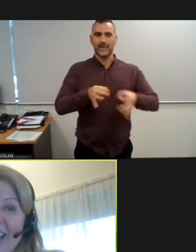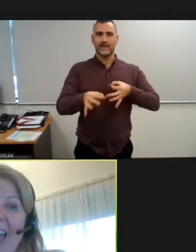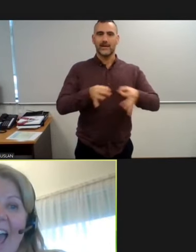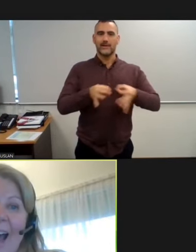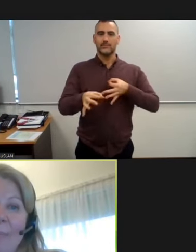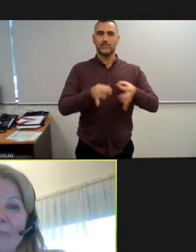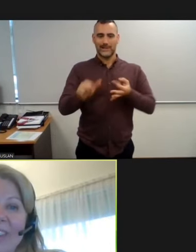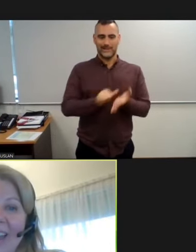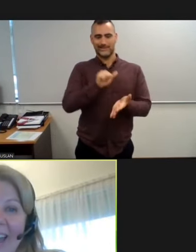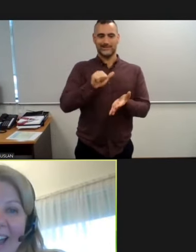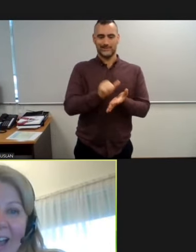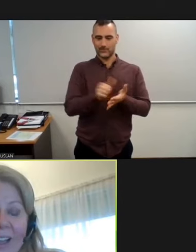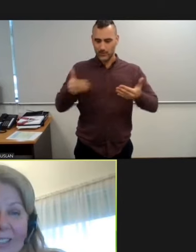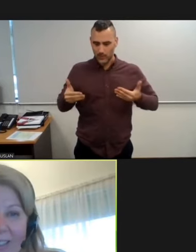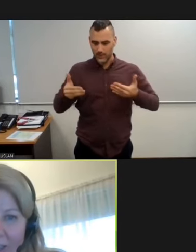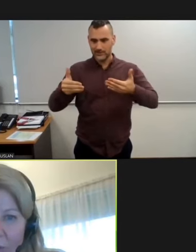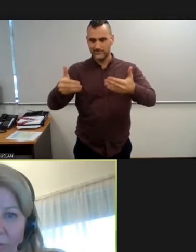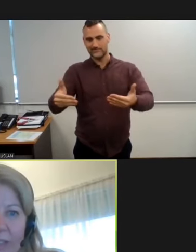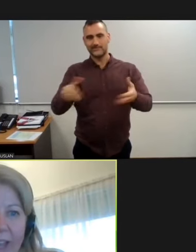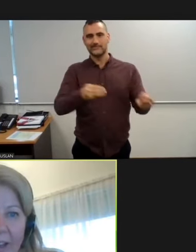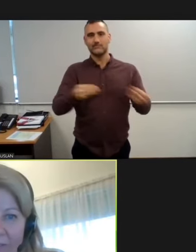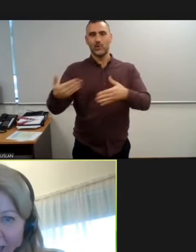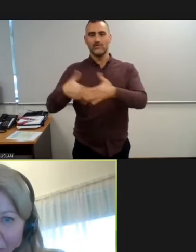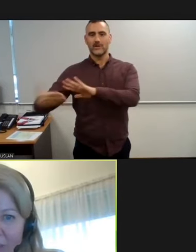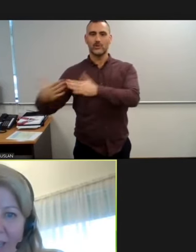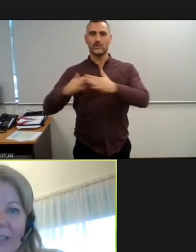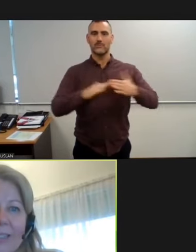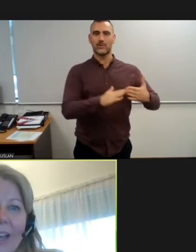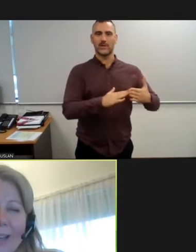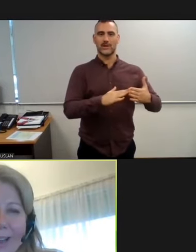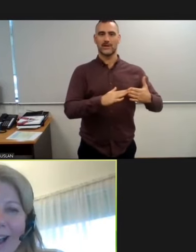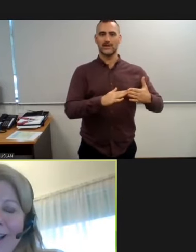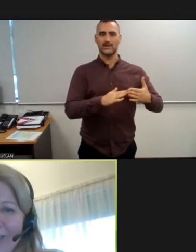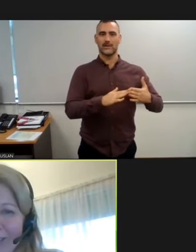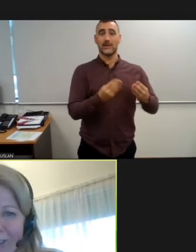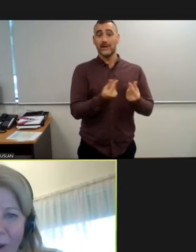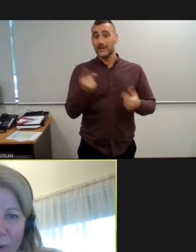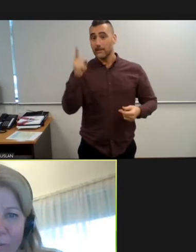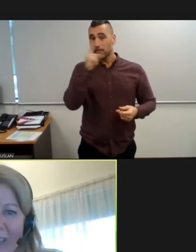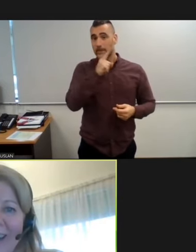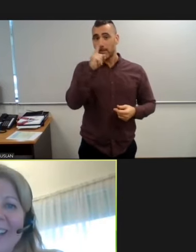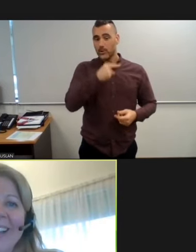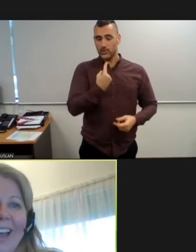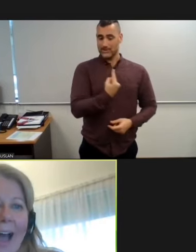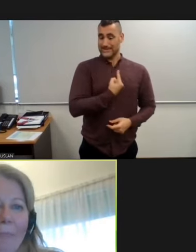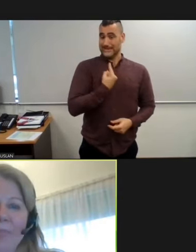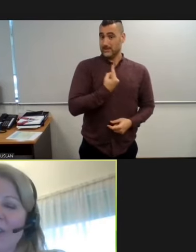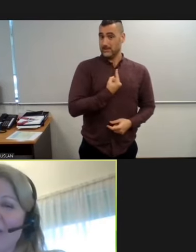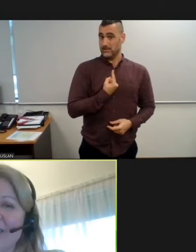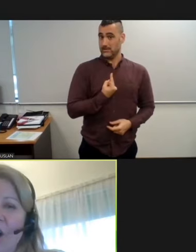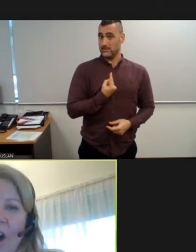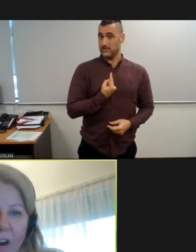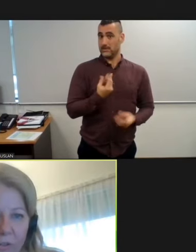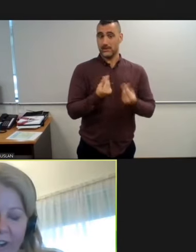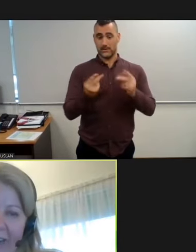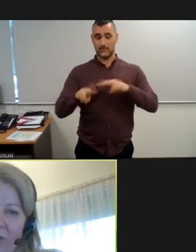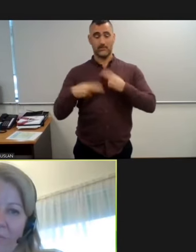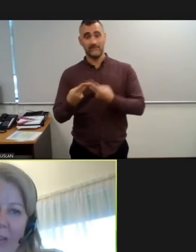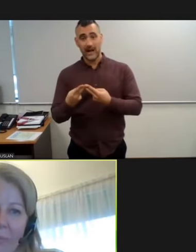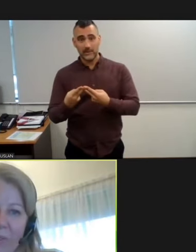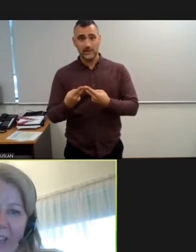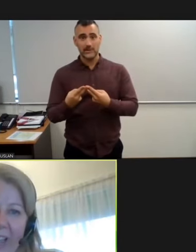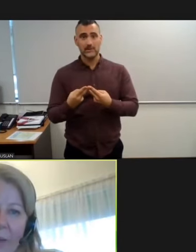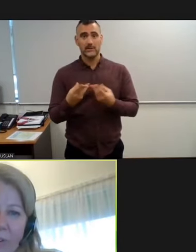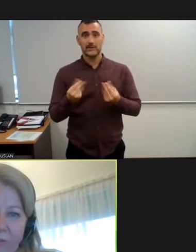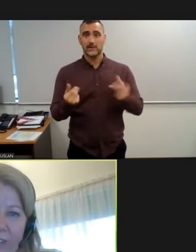state. They are singles, they are families, they are young, they're older. You know, there's a whole range